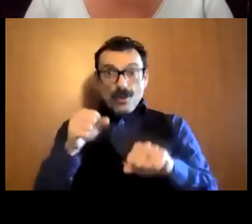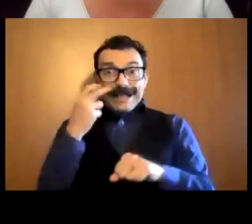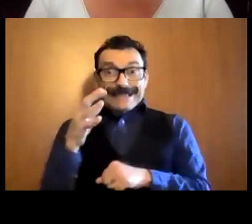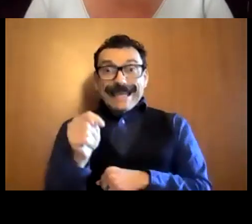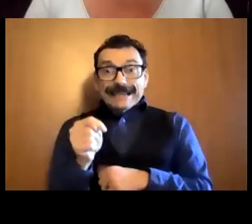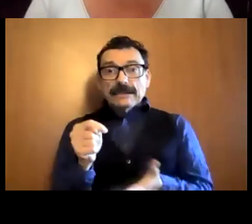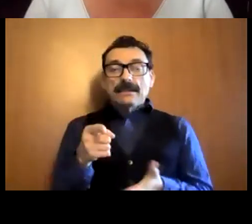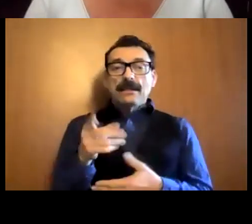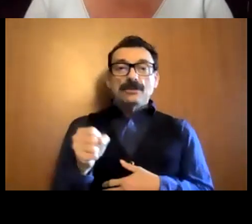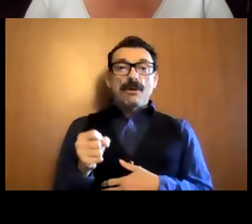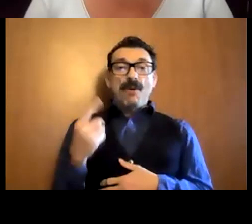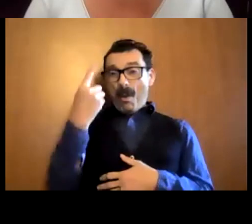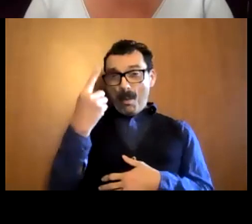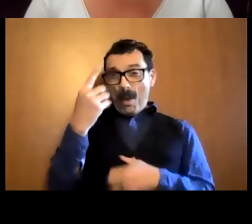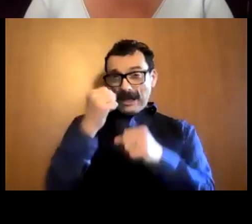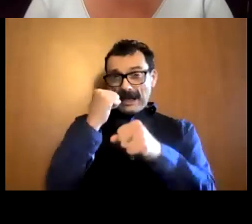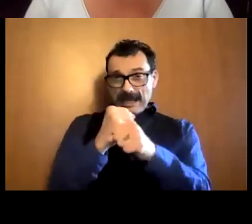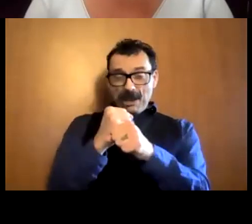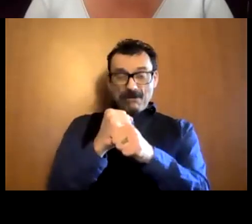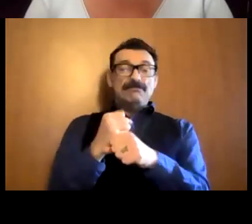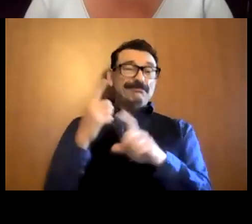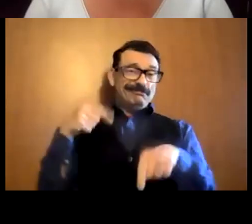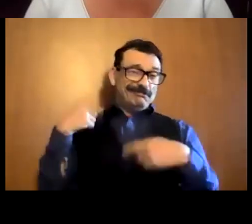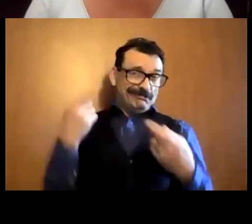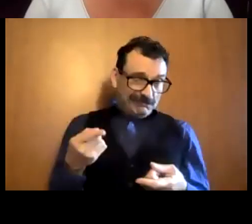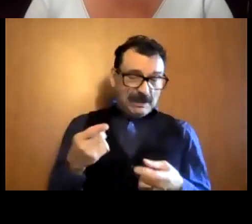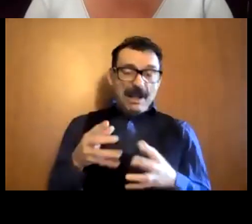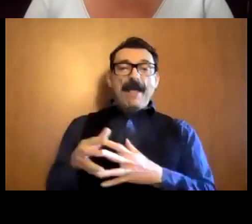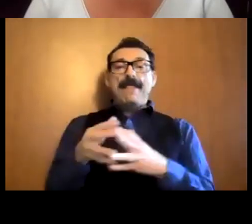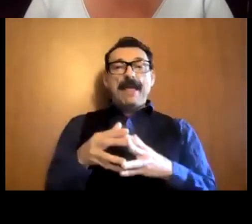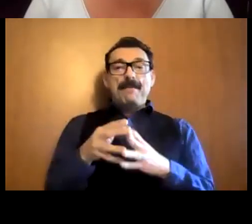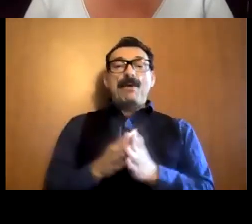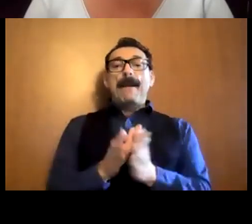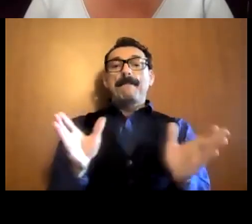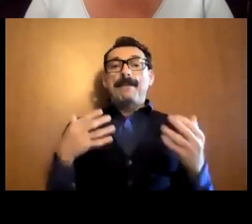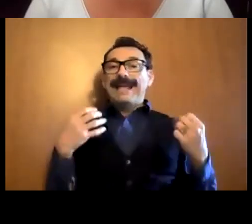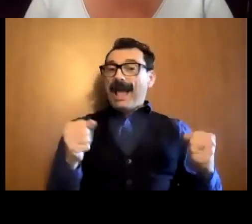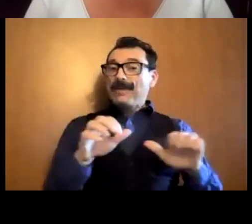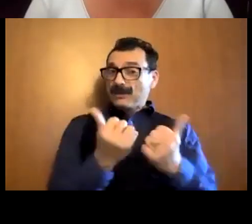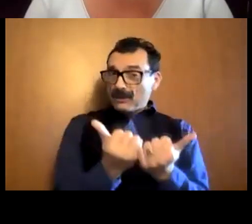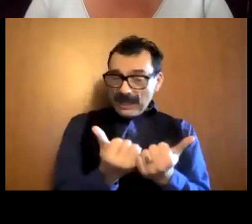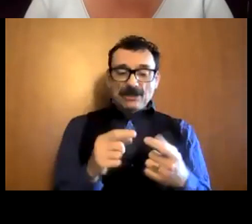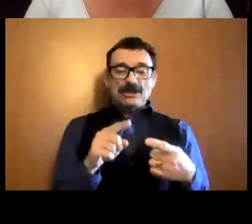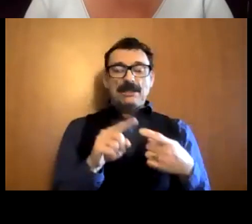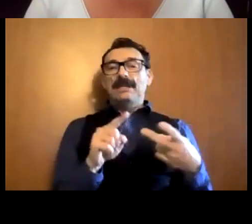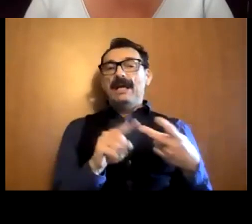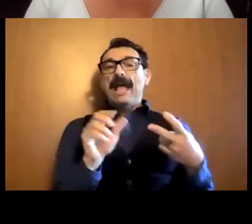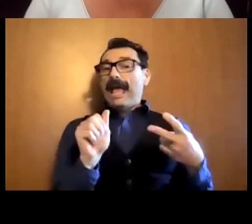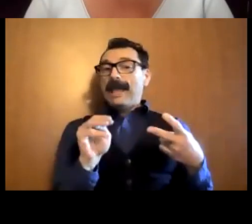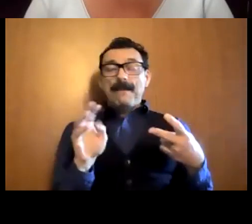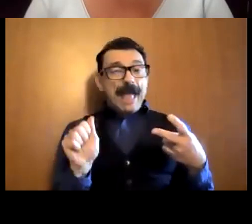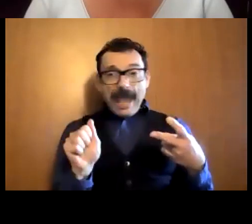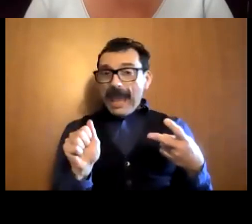in the past year, the American Public Health Association, the American Medical Association, and the Centers for Disease Control have